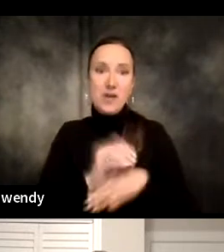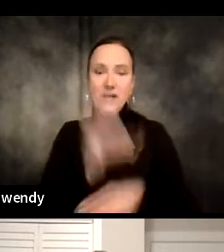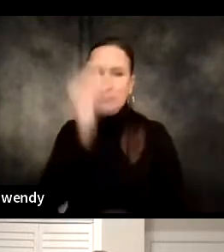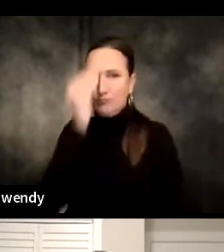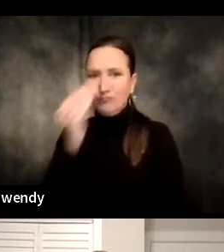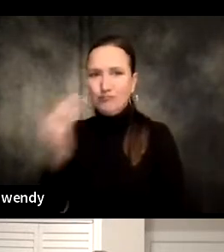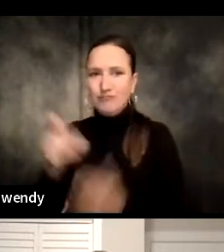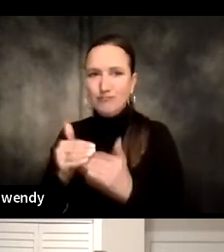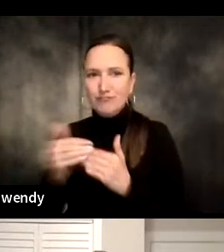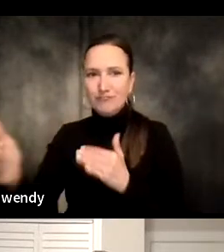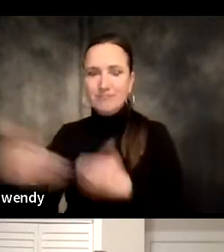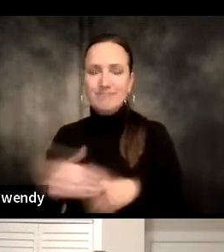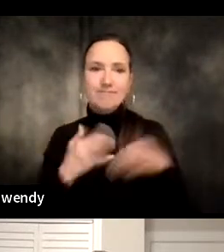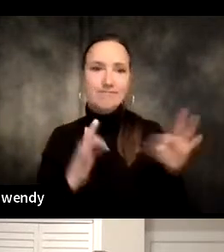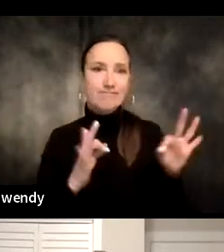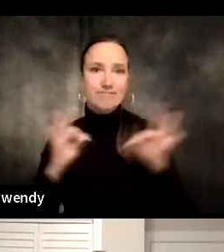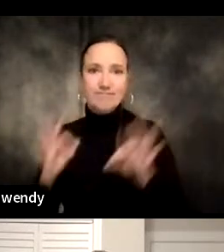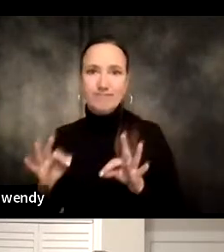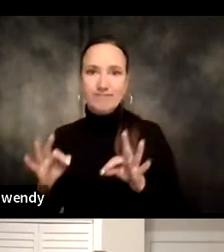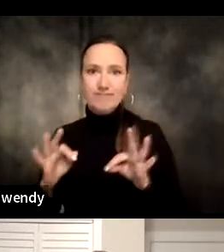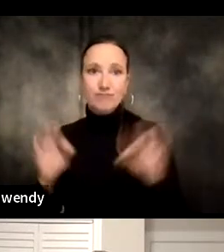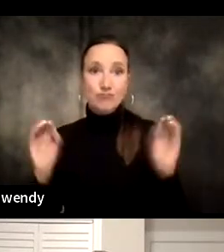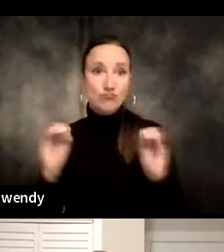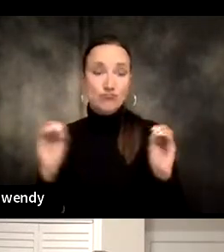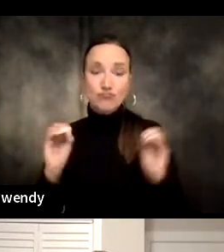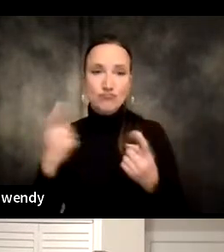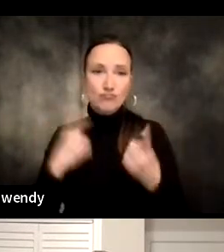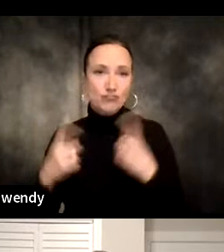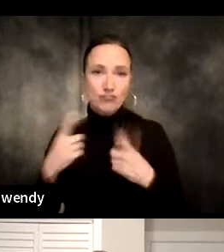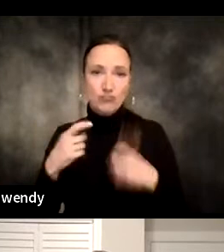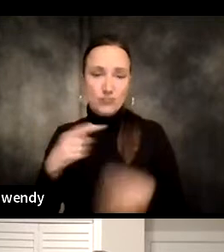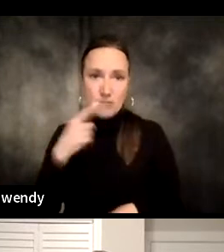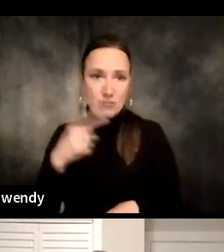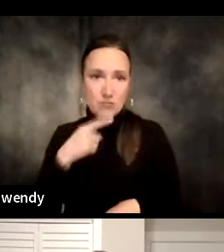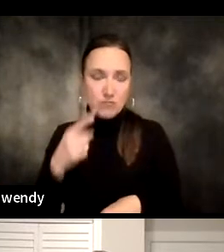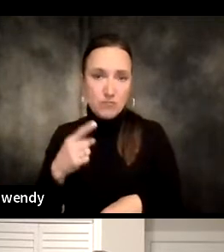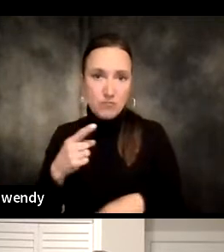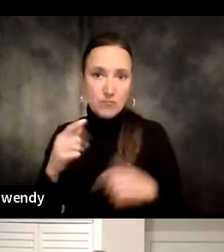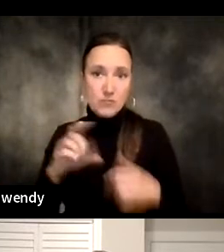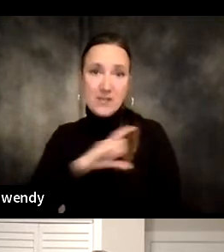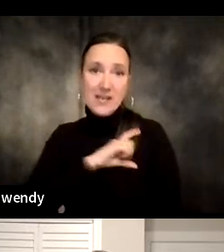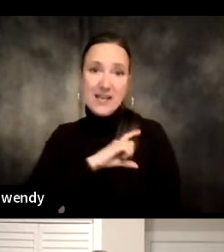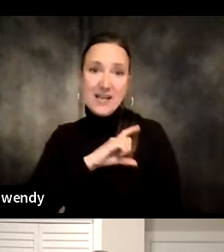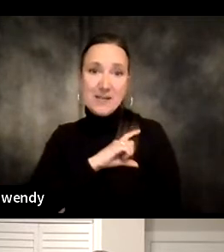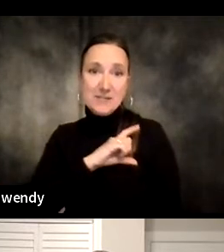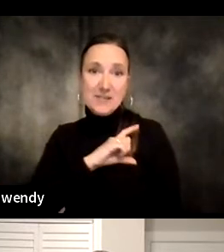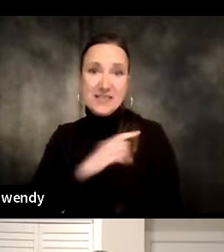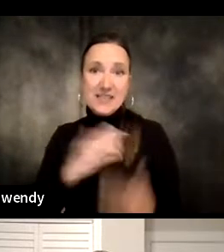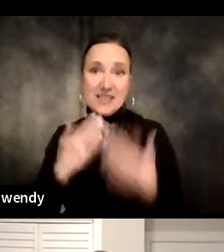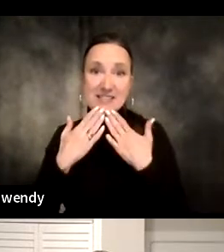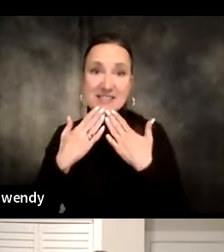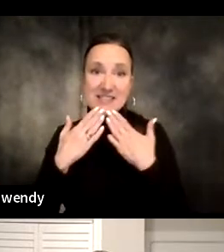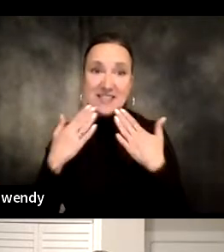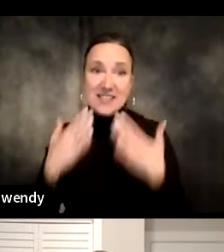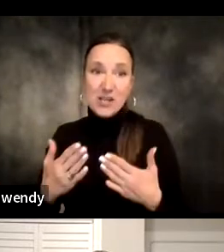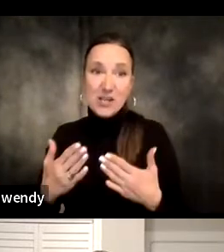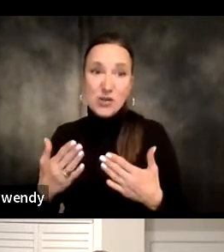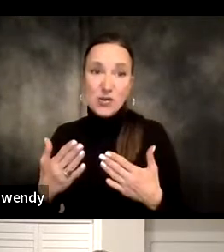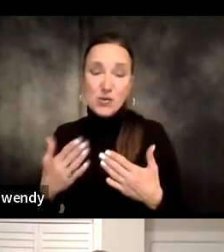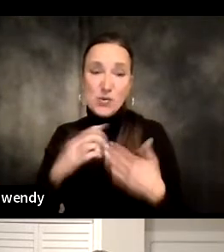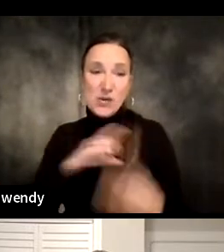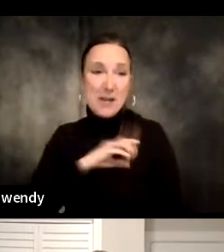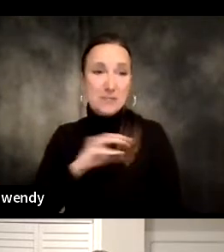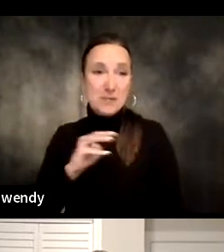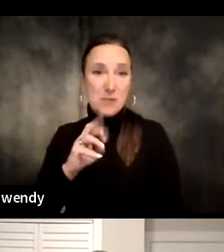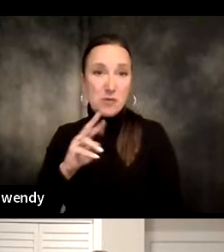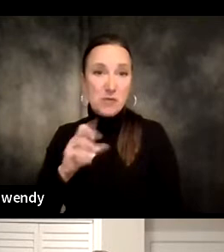you. Thank you. Okay, I don't see any additional questions from the public. Captain Merrill, thank you for joining us. Thank you. Echoing what Commissioner